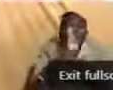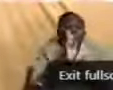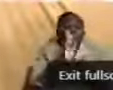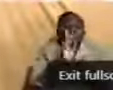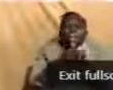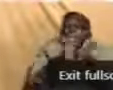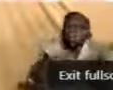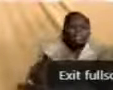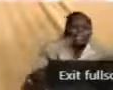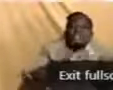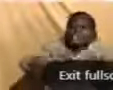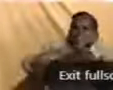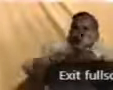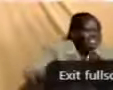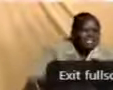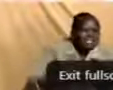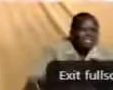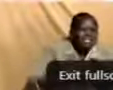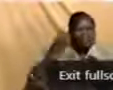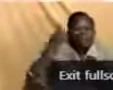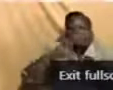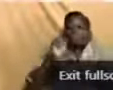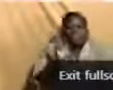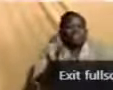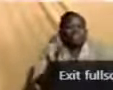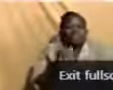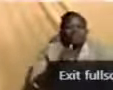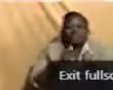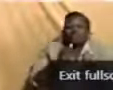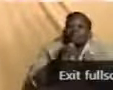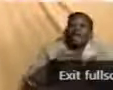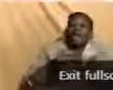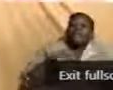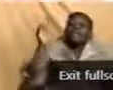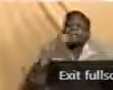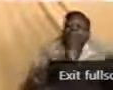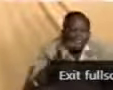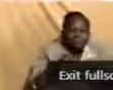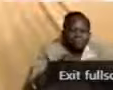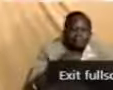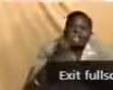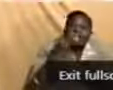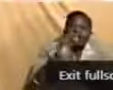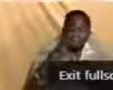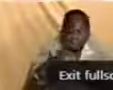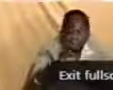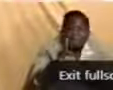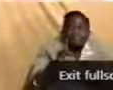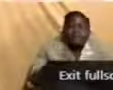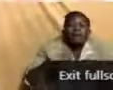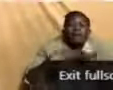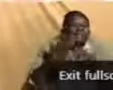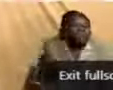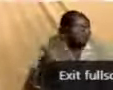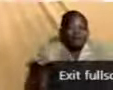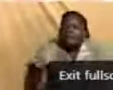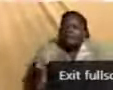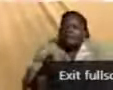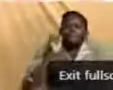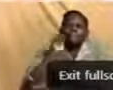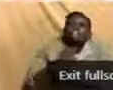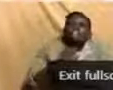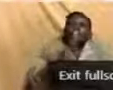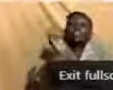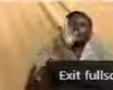doing. When the president seeks re-election as president, if he's doing it properly, he doesn't use state